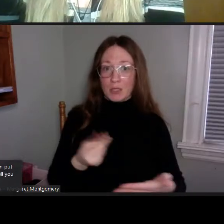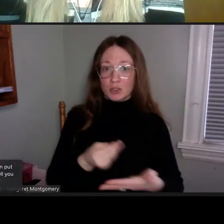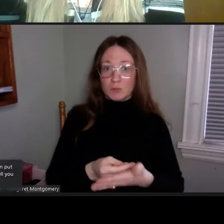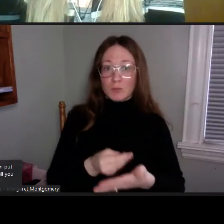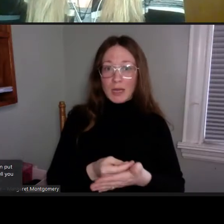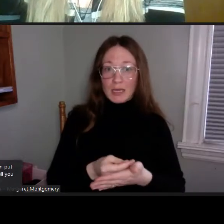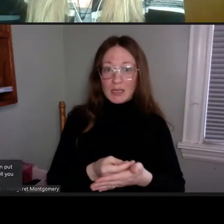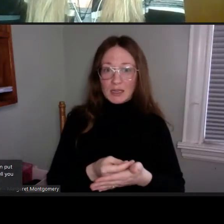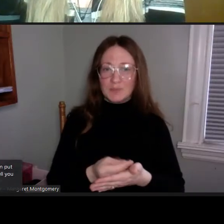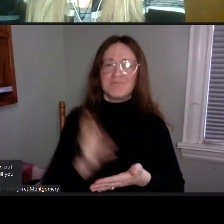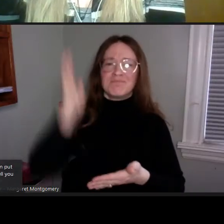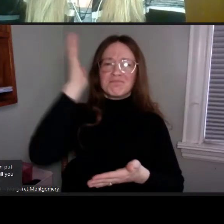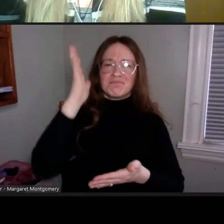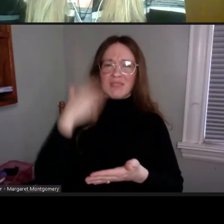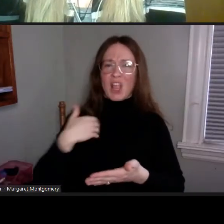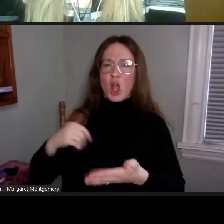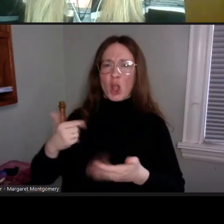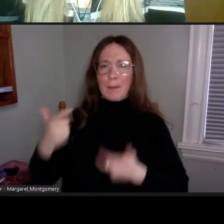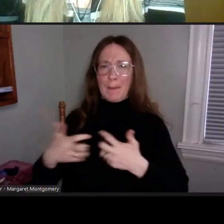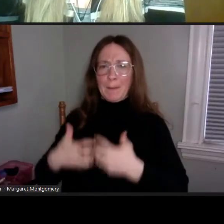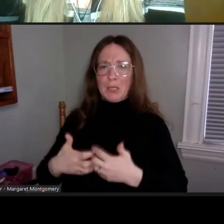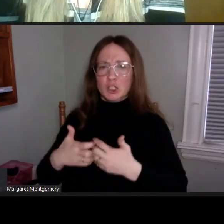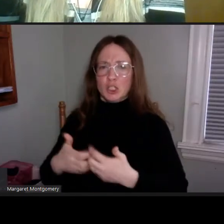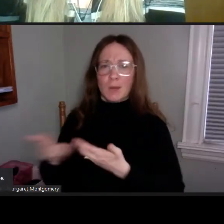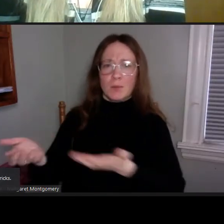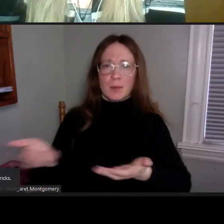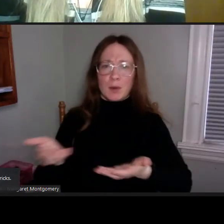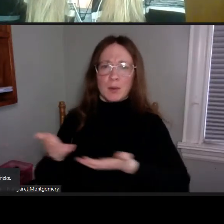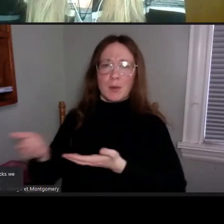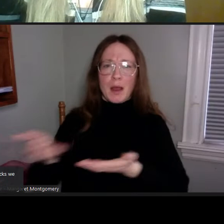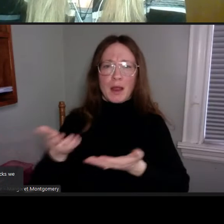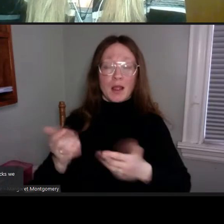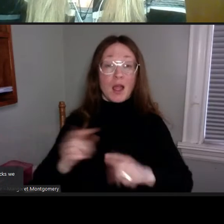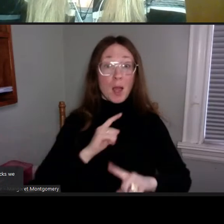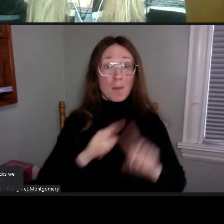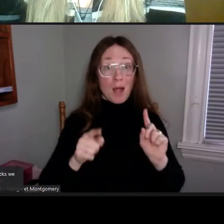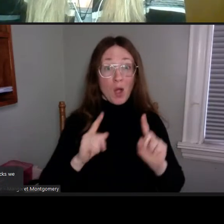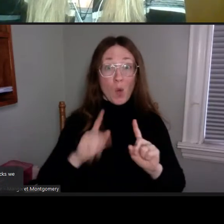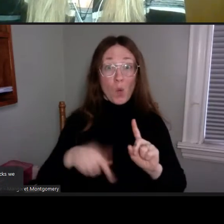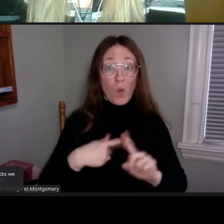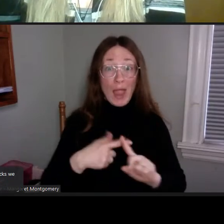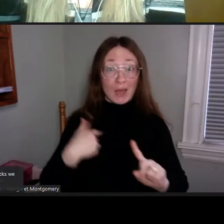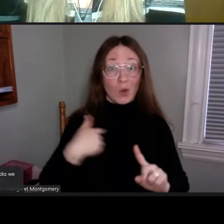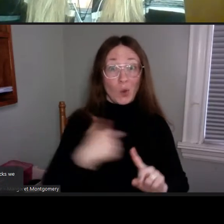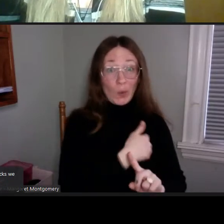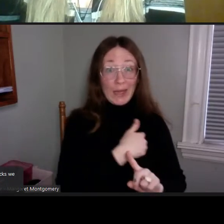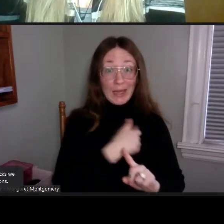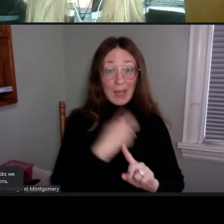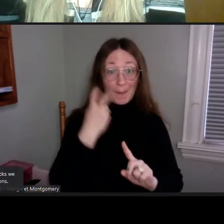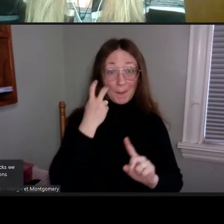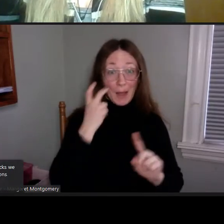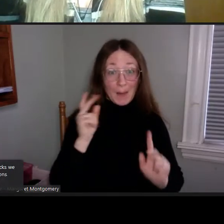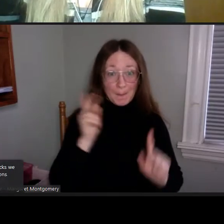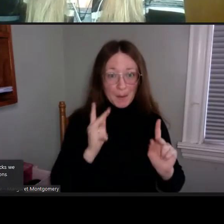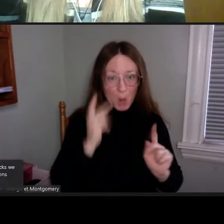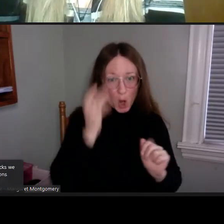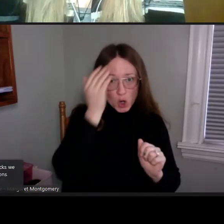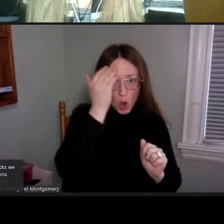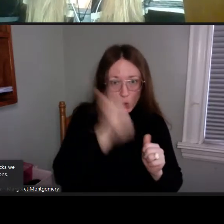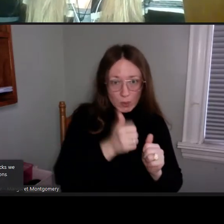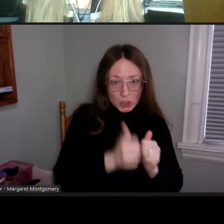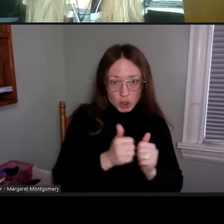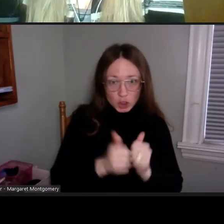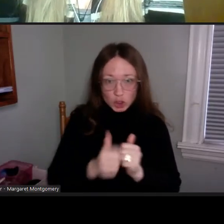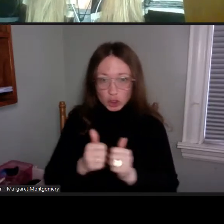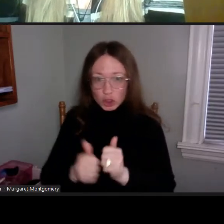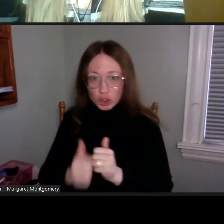currency. And once you figure it out, one of the tricks we all do is we fold the different denominations different ways. Like for